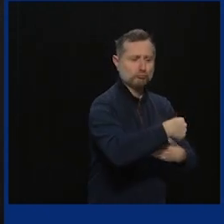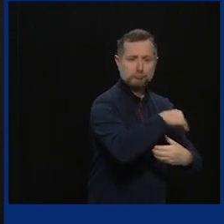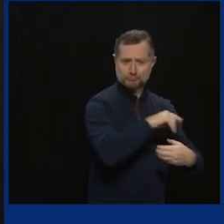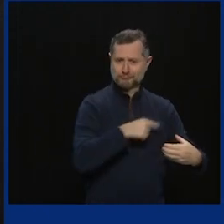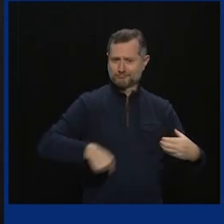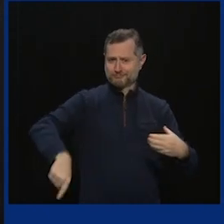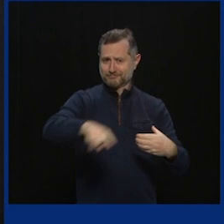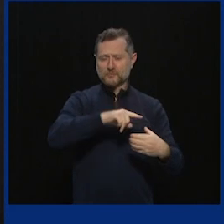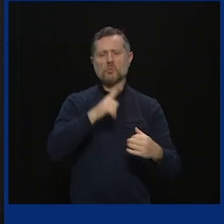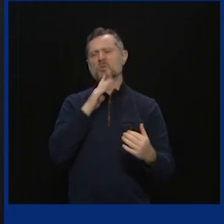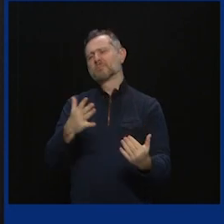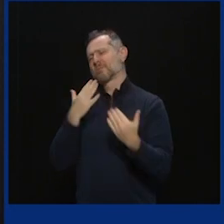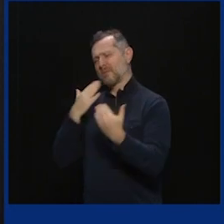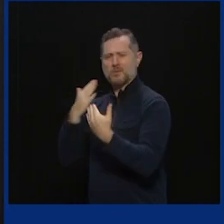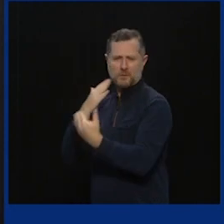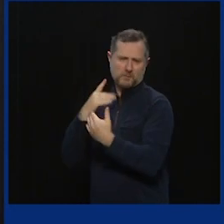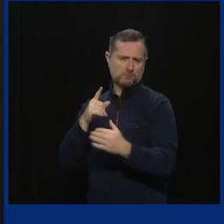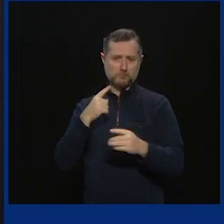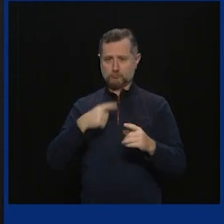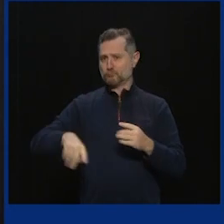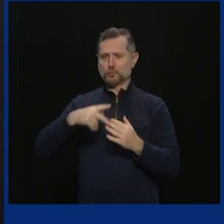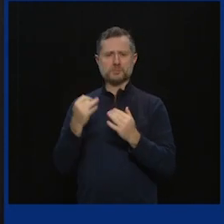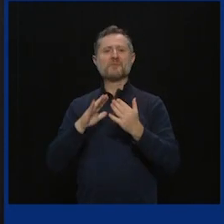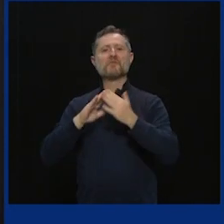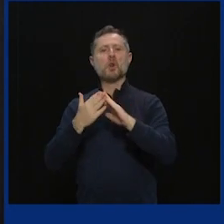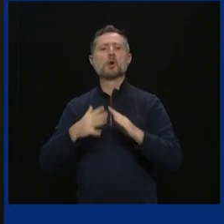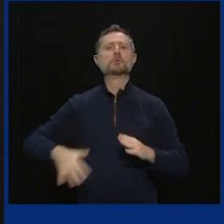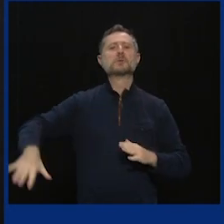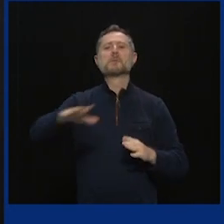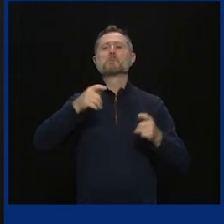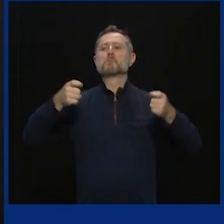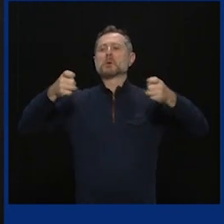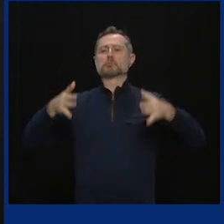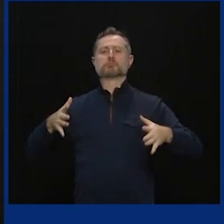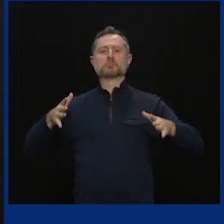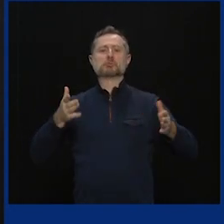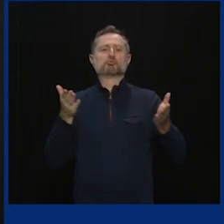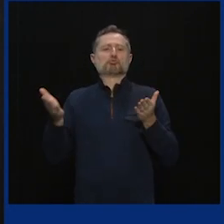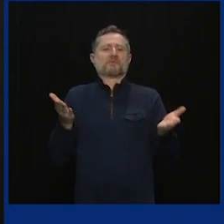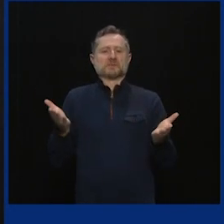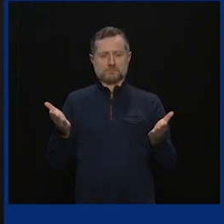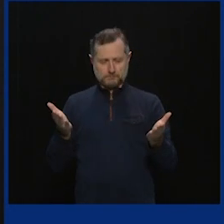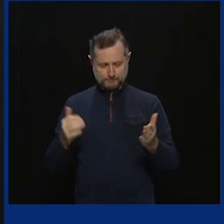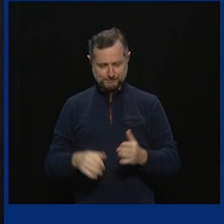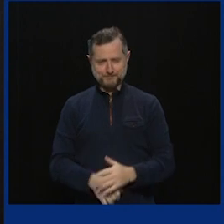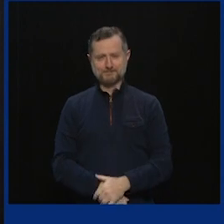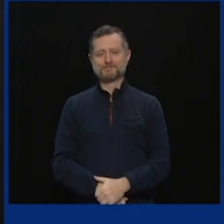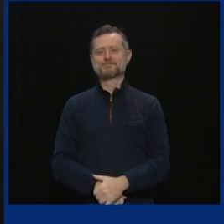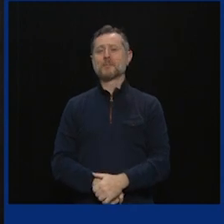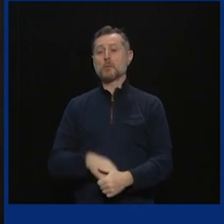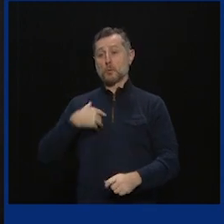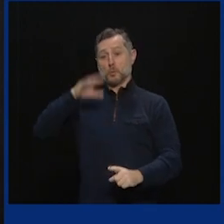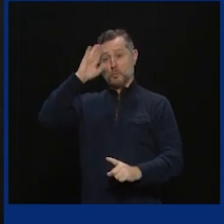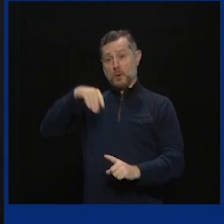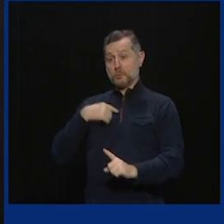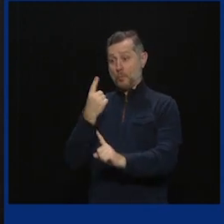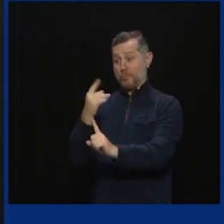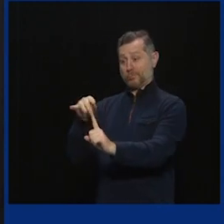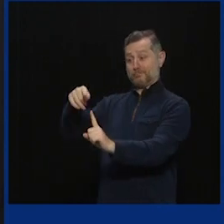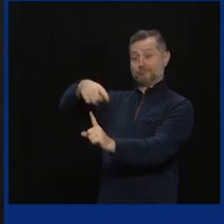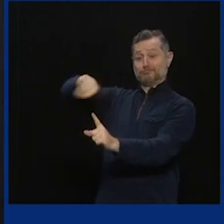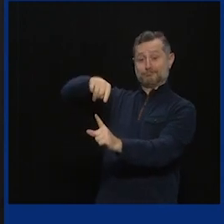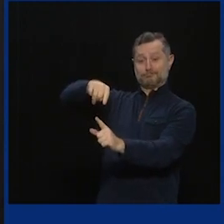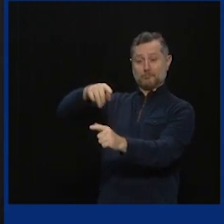the Department of Citywide Administrative Services, because you'll hear that one of the projects they actually own, and they were